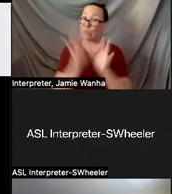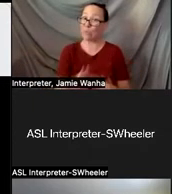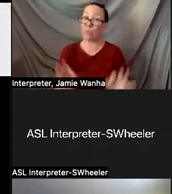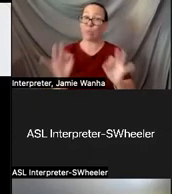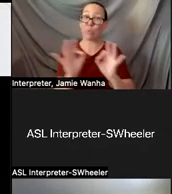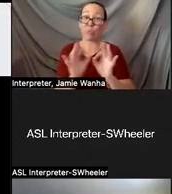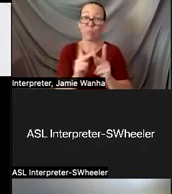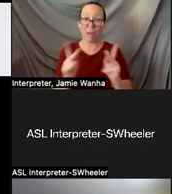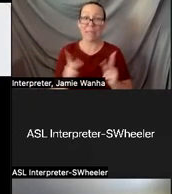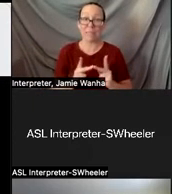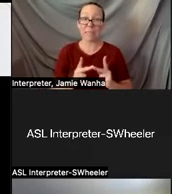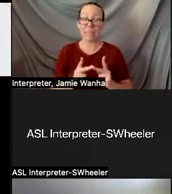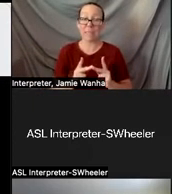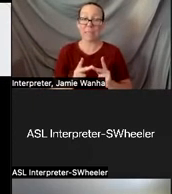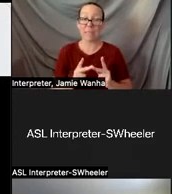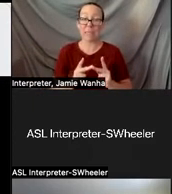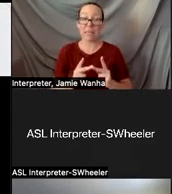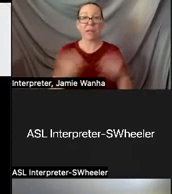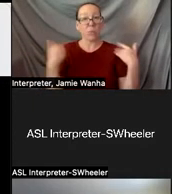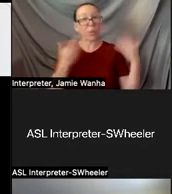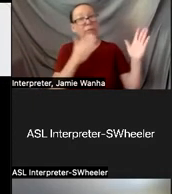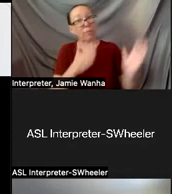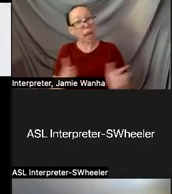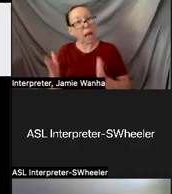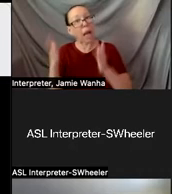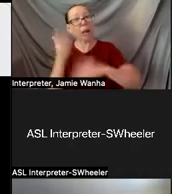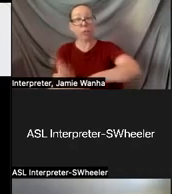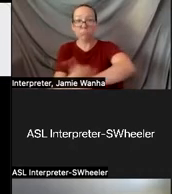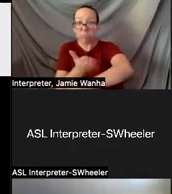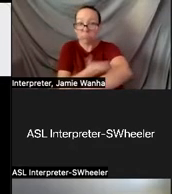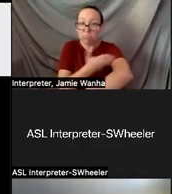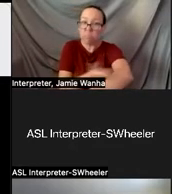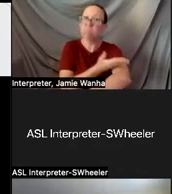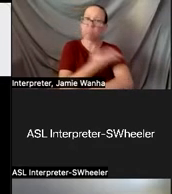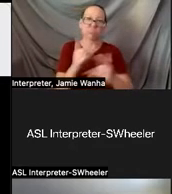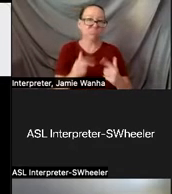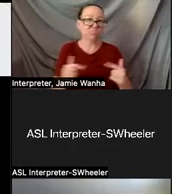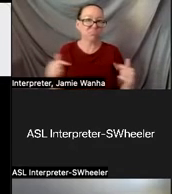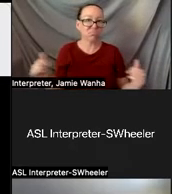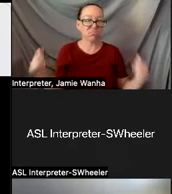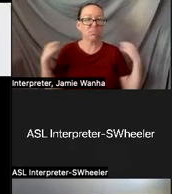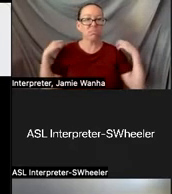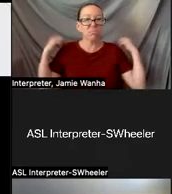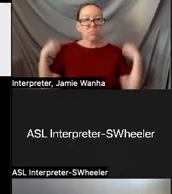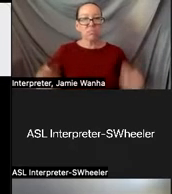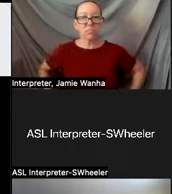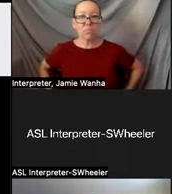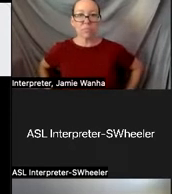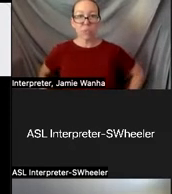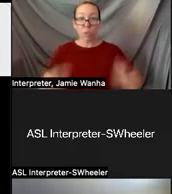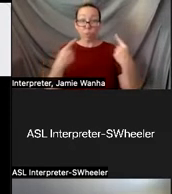doing a plan of renovation, retrofitting programs, et cetera, et cetera. So moving in the direction of trying